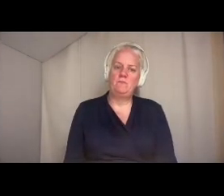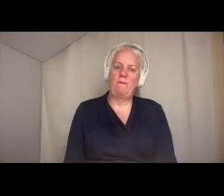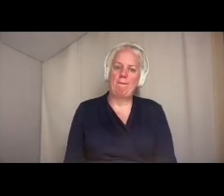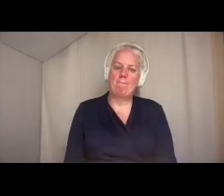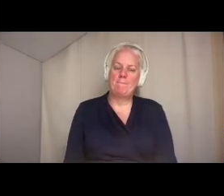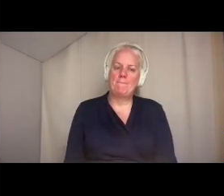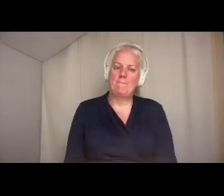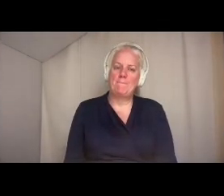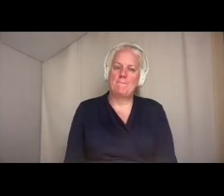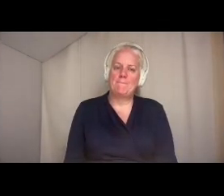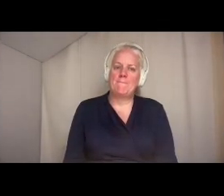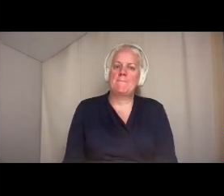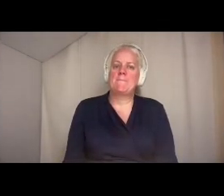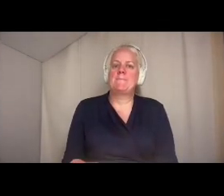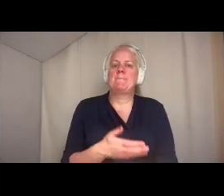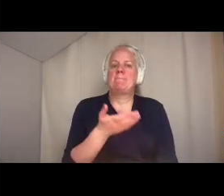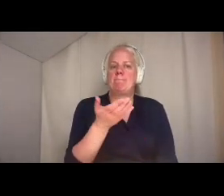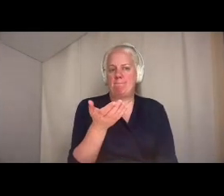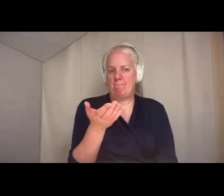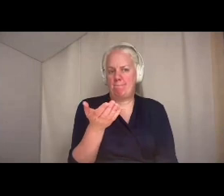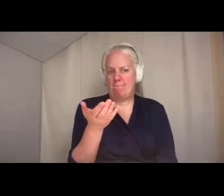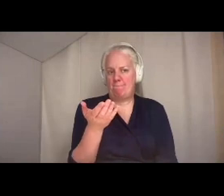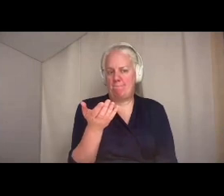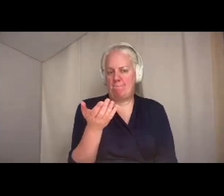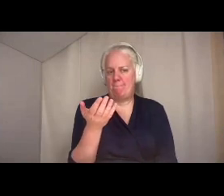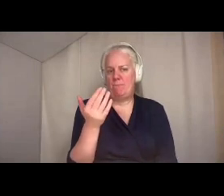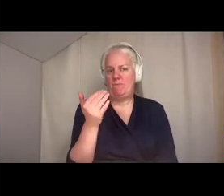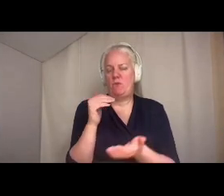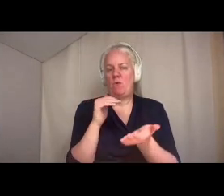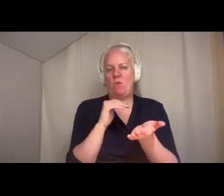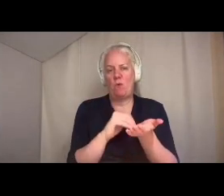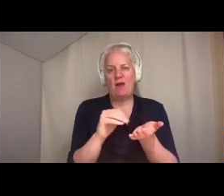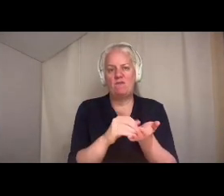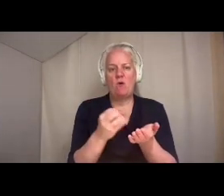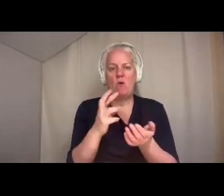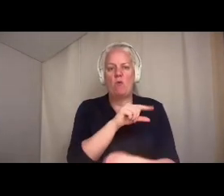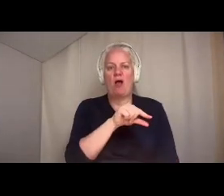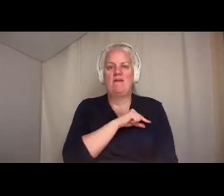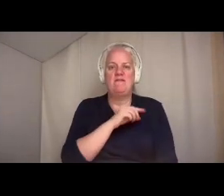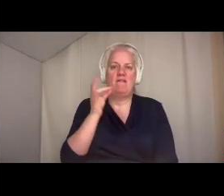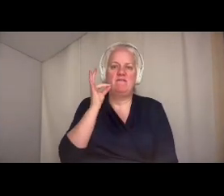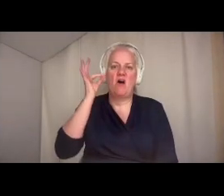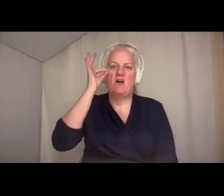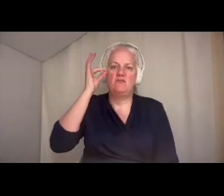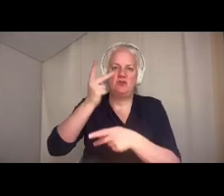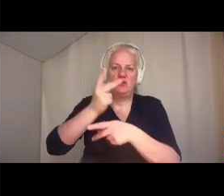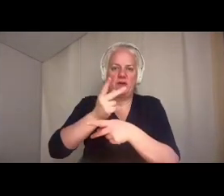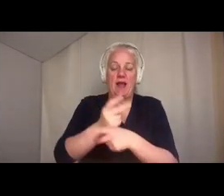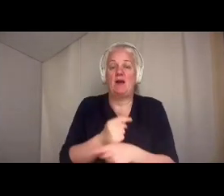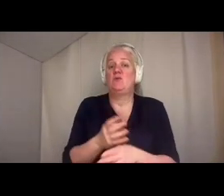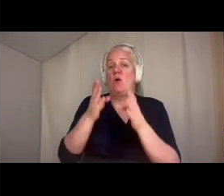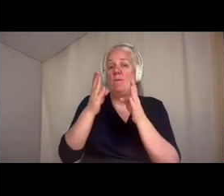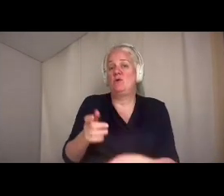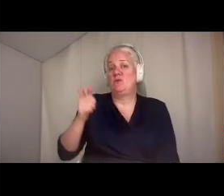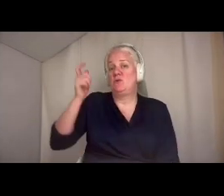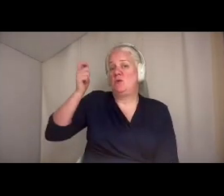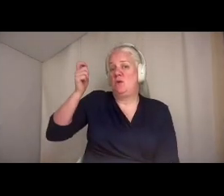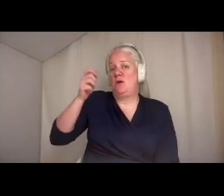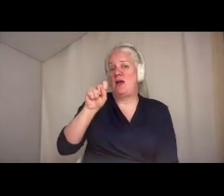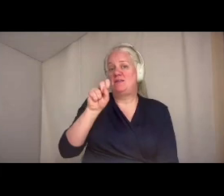Medicaid waiver or qualified foster care programs. A person who receives SSI and